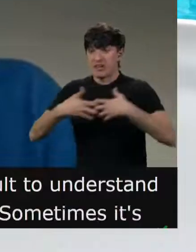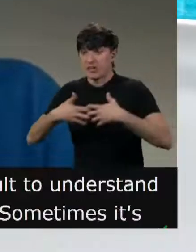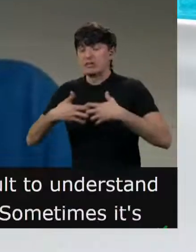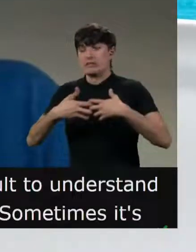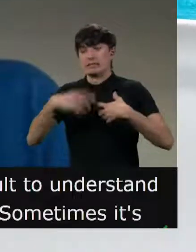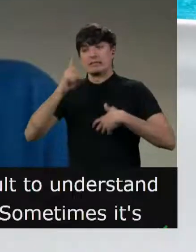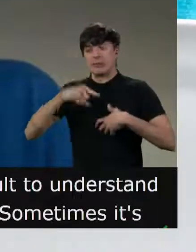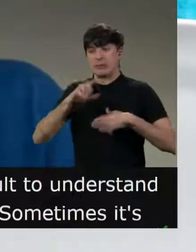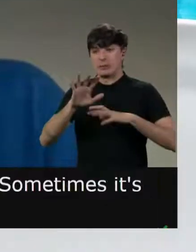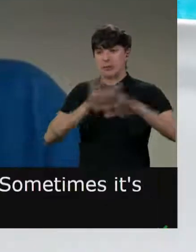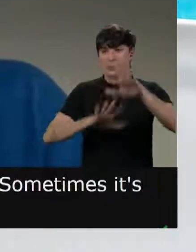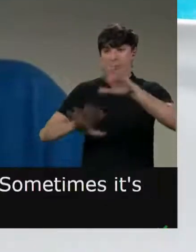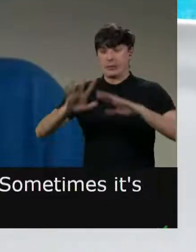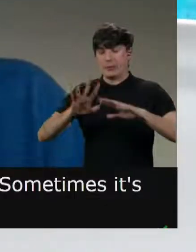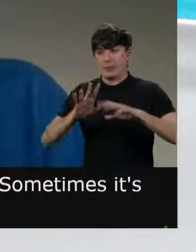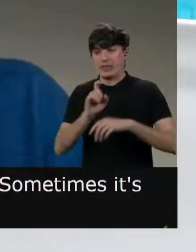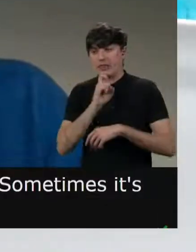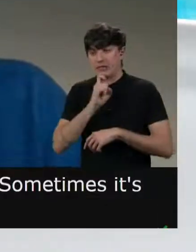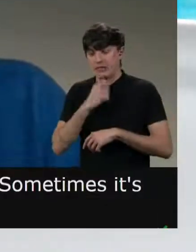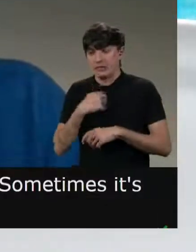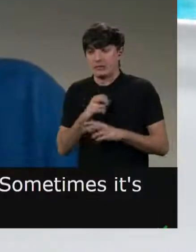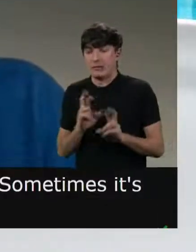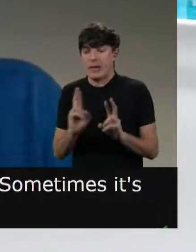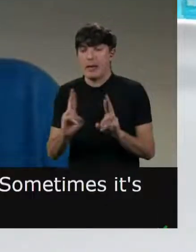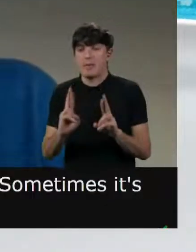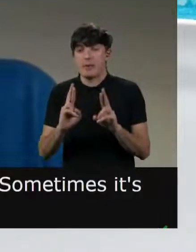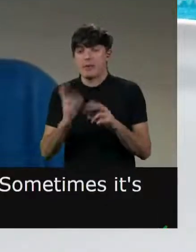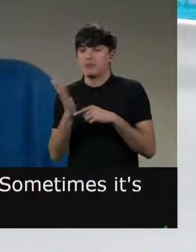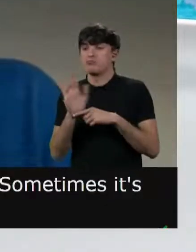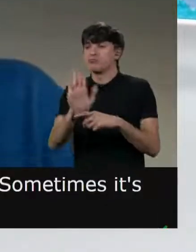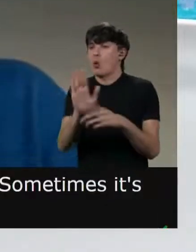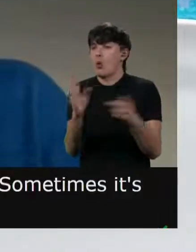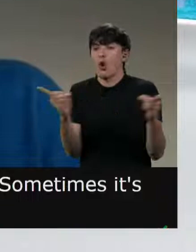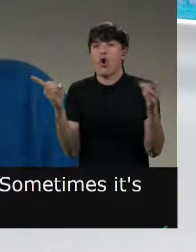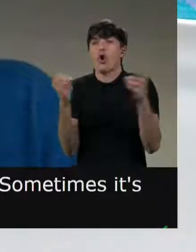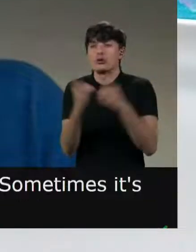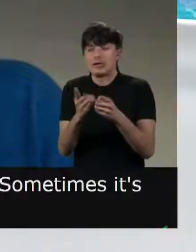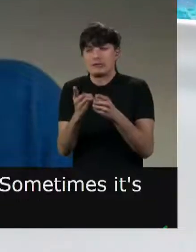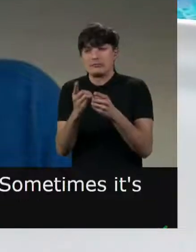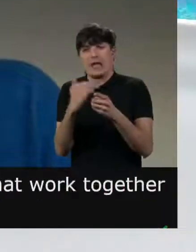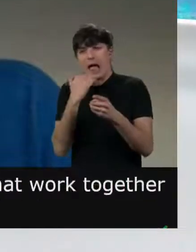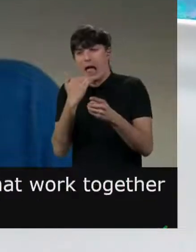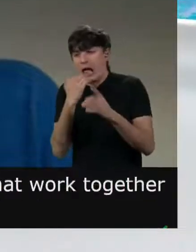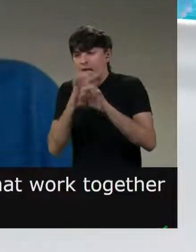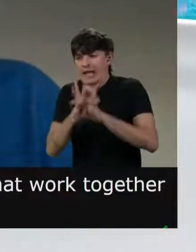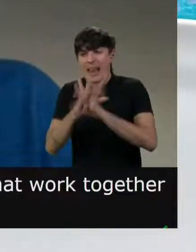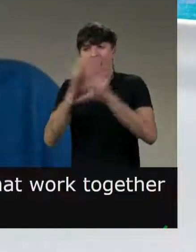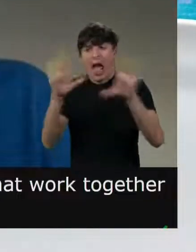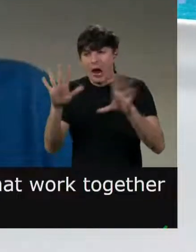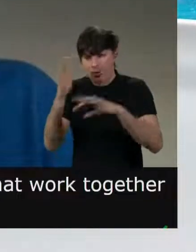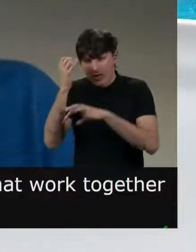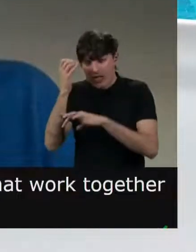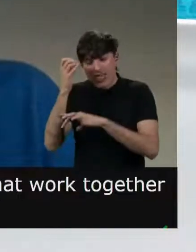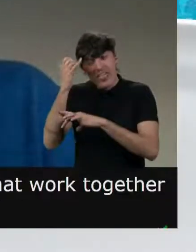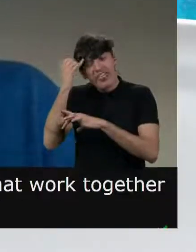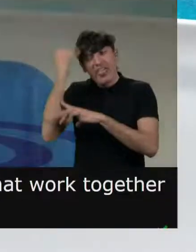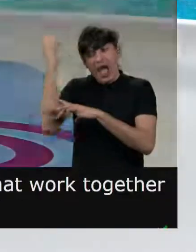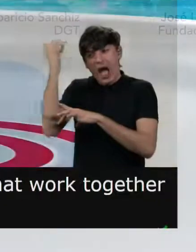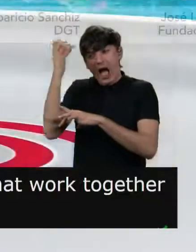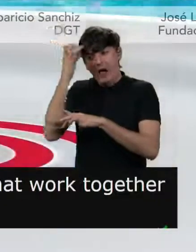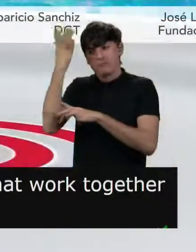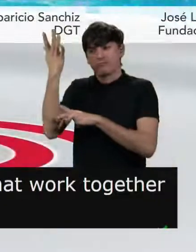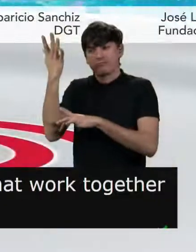for us and the manufacturers that work together with us. But I hope with this brief presentation, you at least got